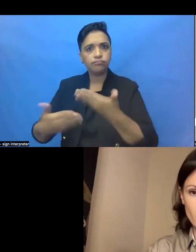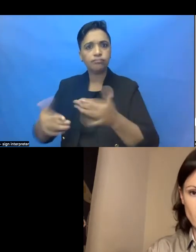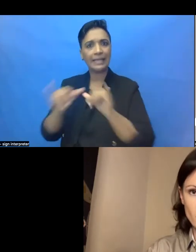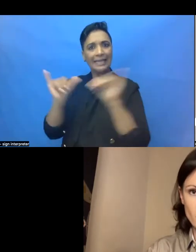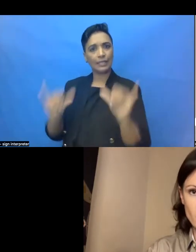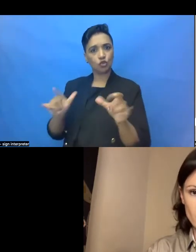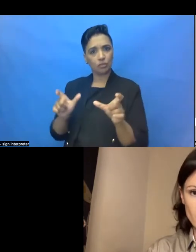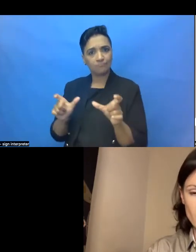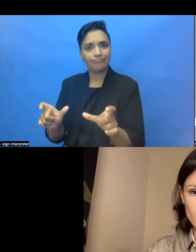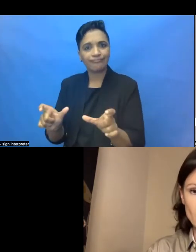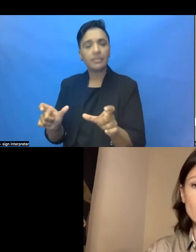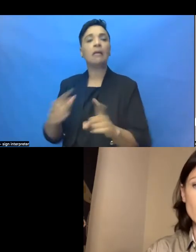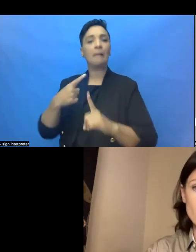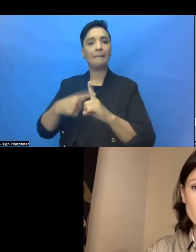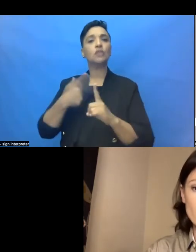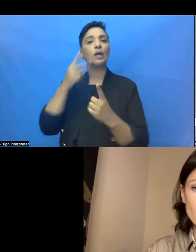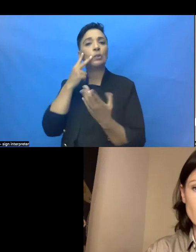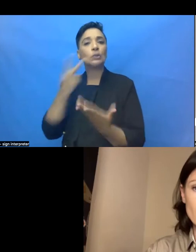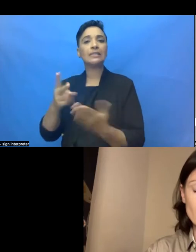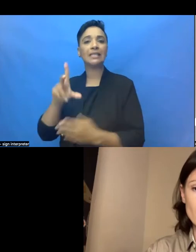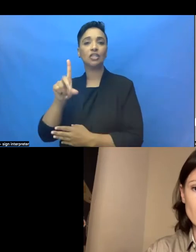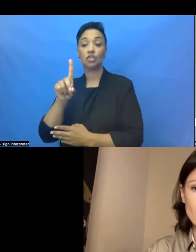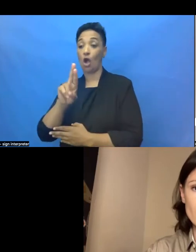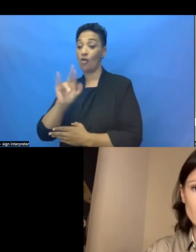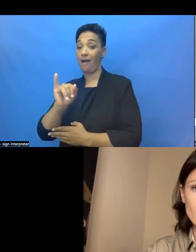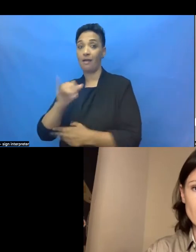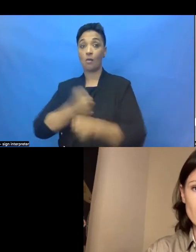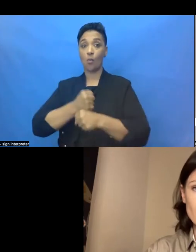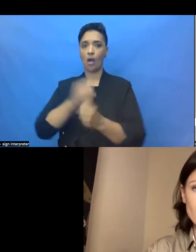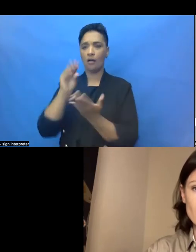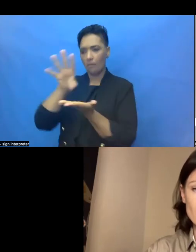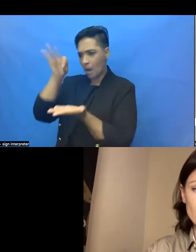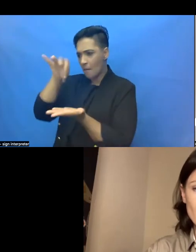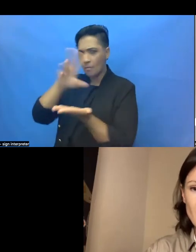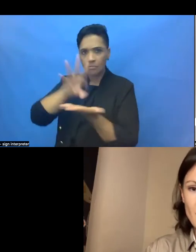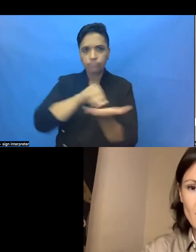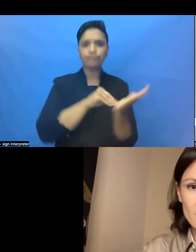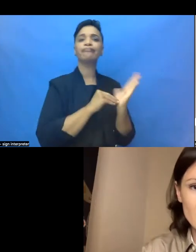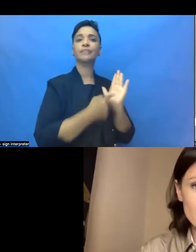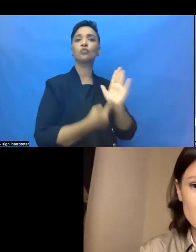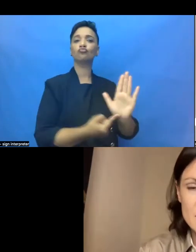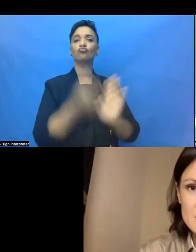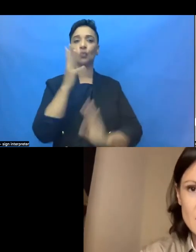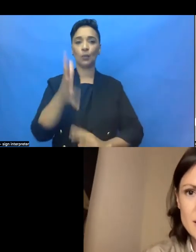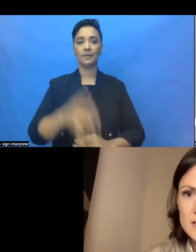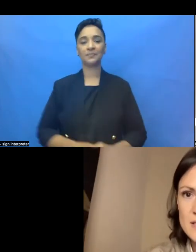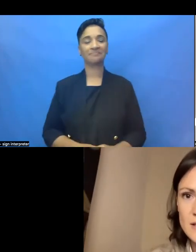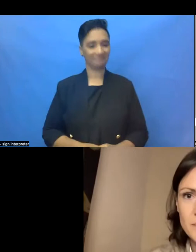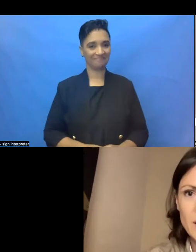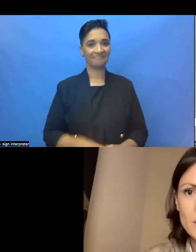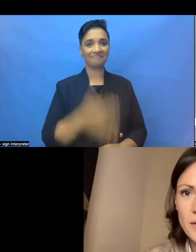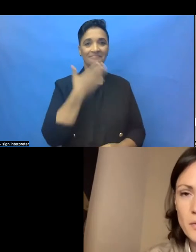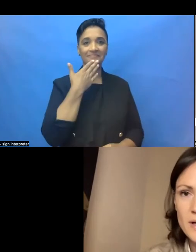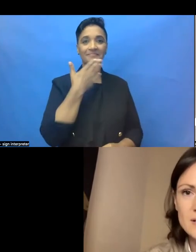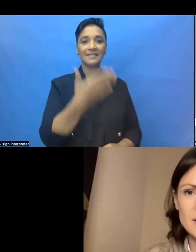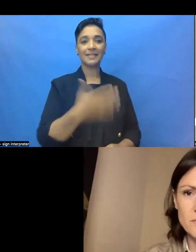present the findings of DRI's work there. So Halina, over to you. Thank you, Ines, and